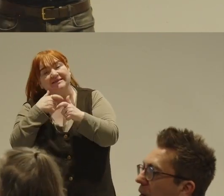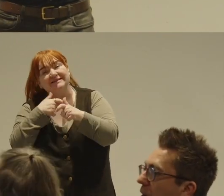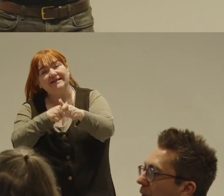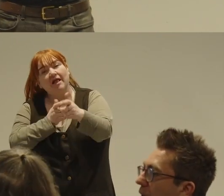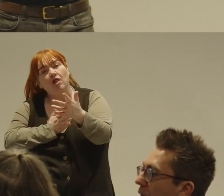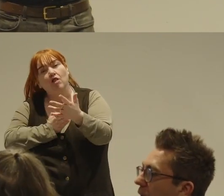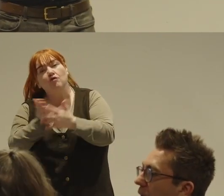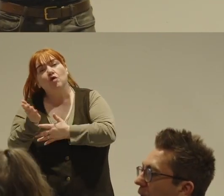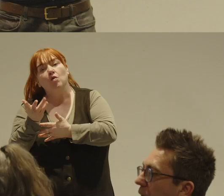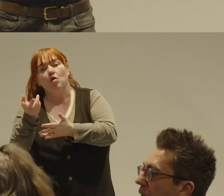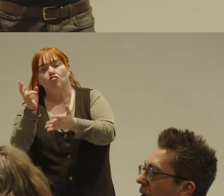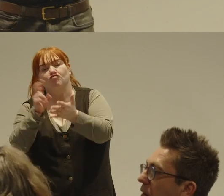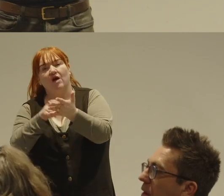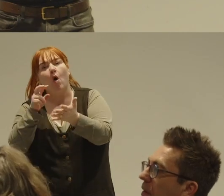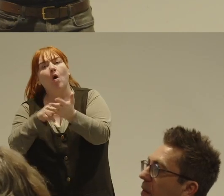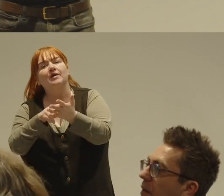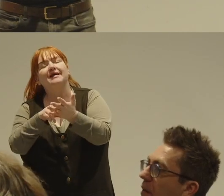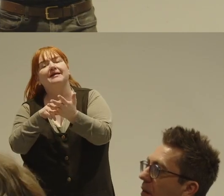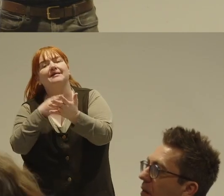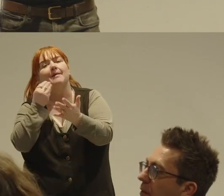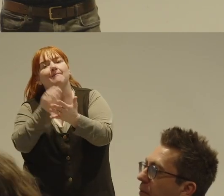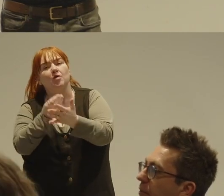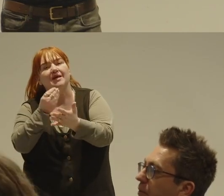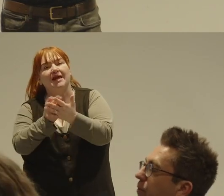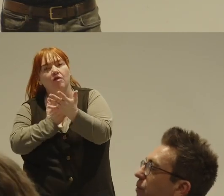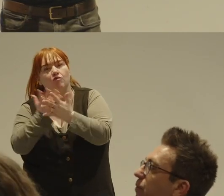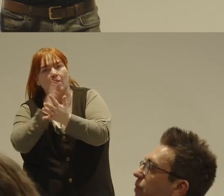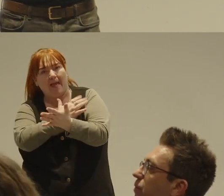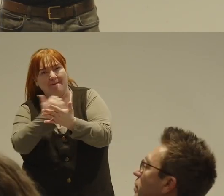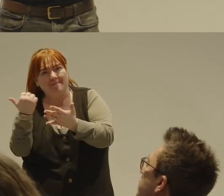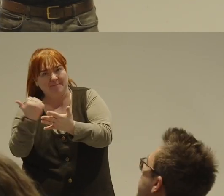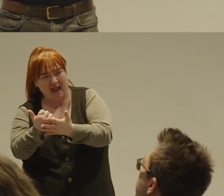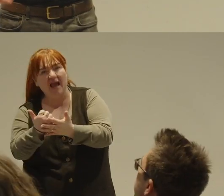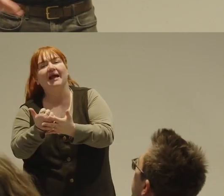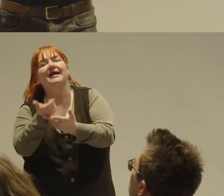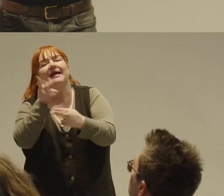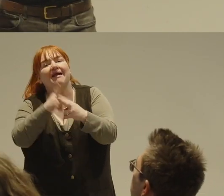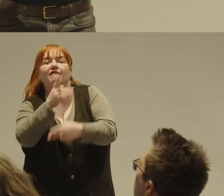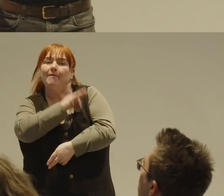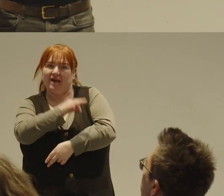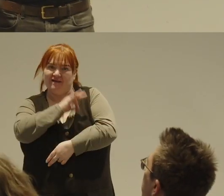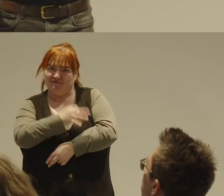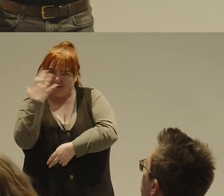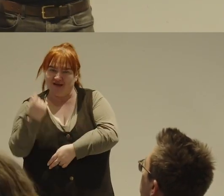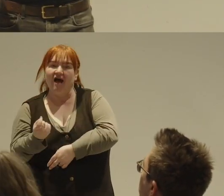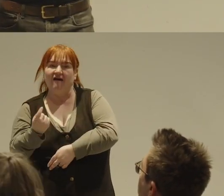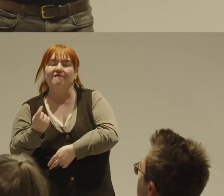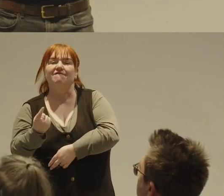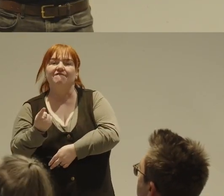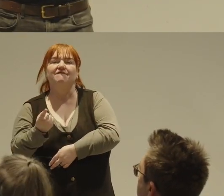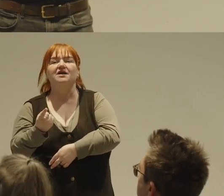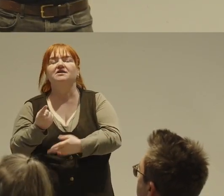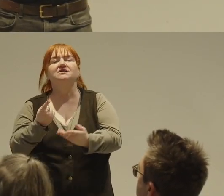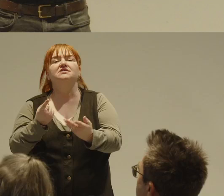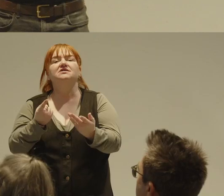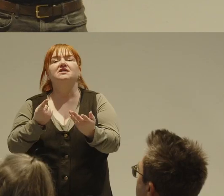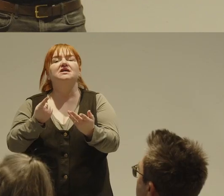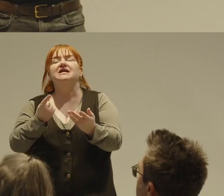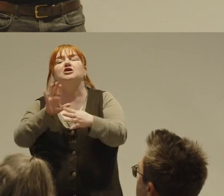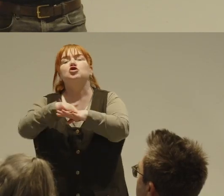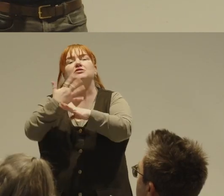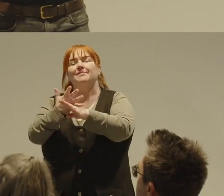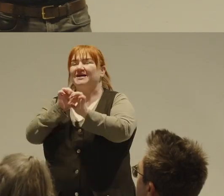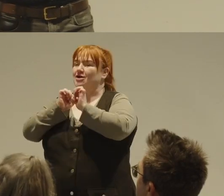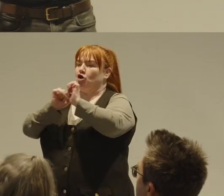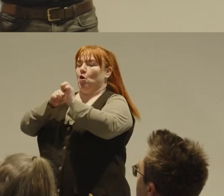they still need to record that money coming into their bank as income for universal credit. It doesn't really matter whether you call it a training bursary or